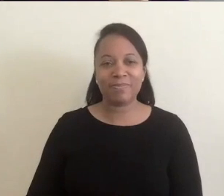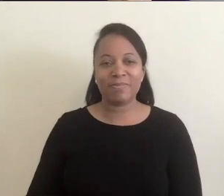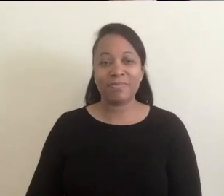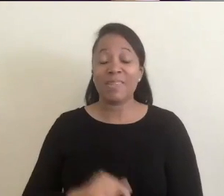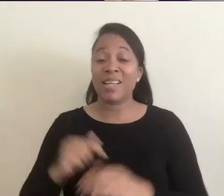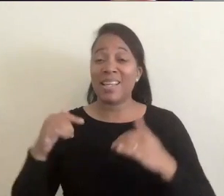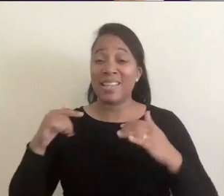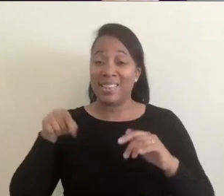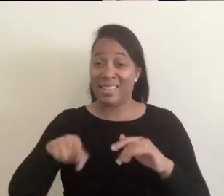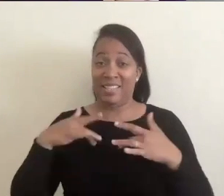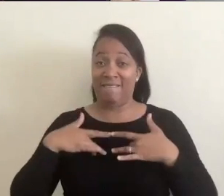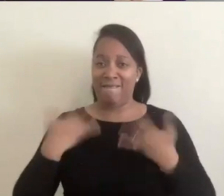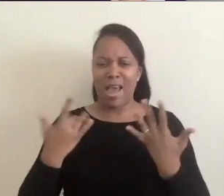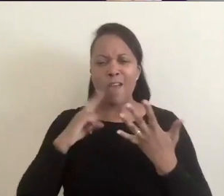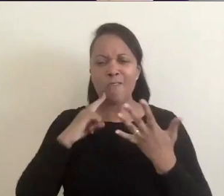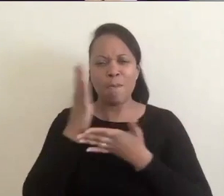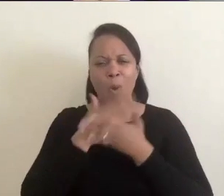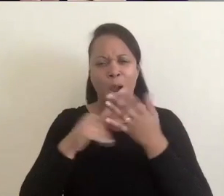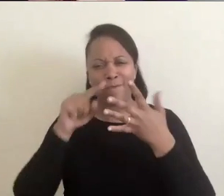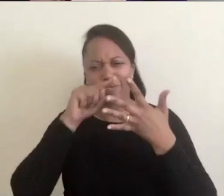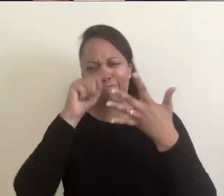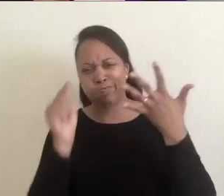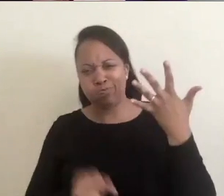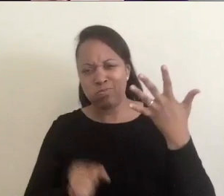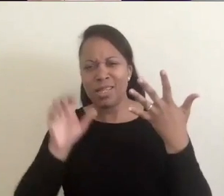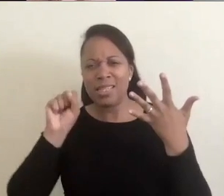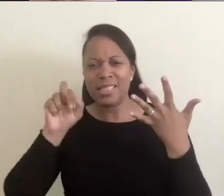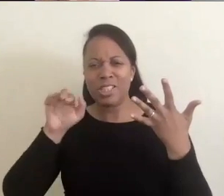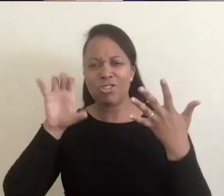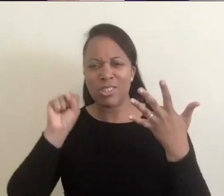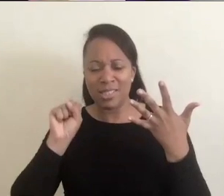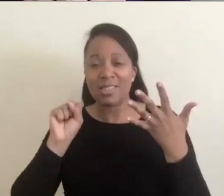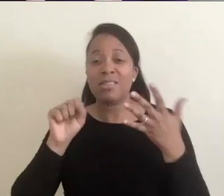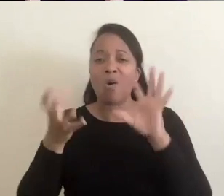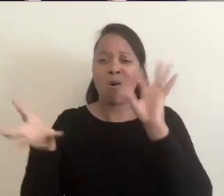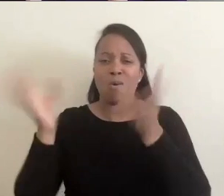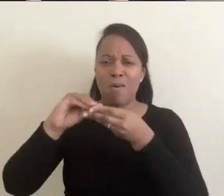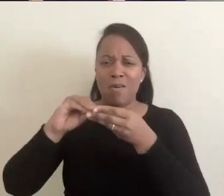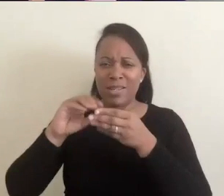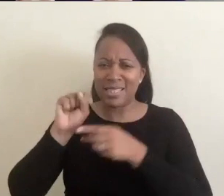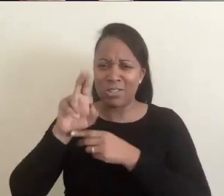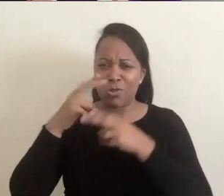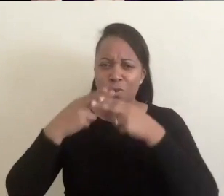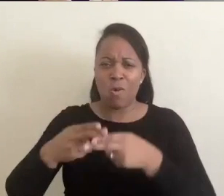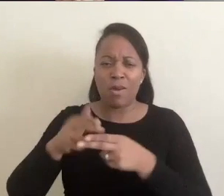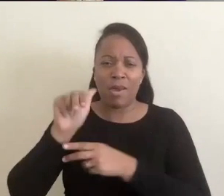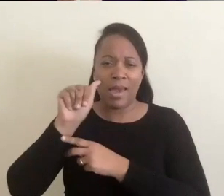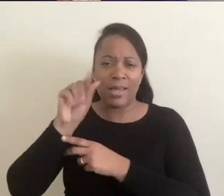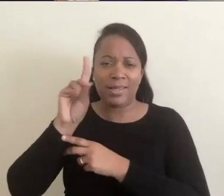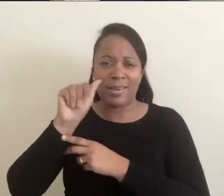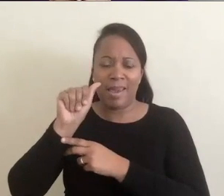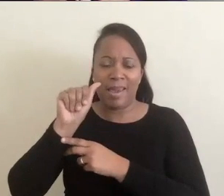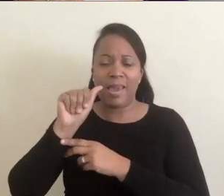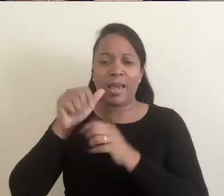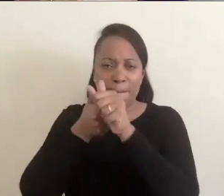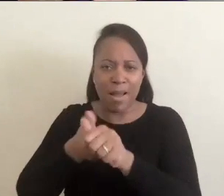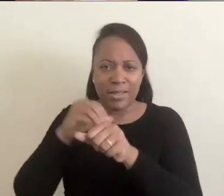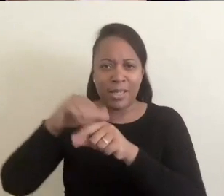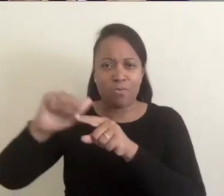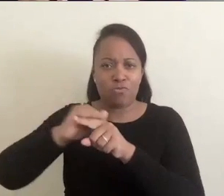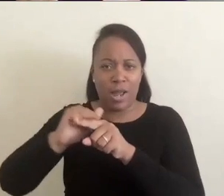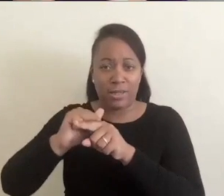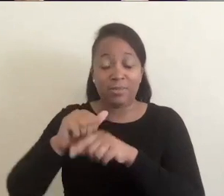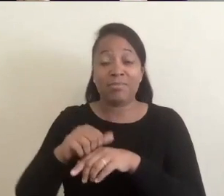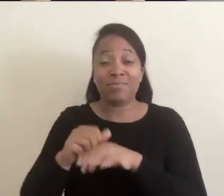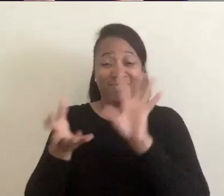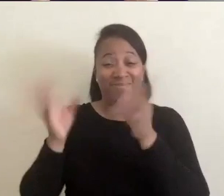This event is part of a series called ADA Compliance in Practice, and the series focuses on the relevance